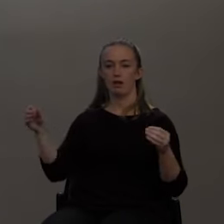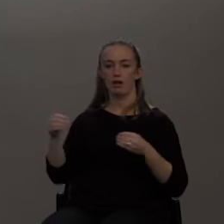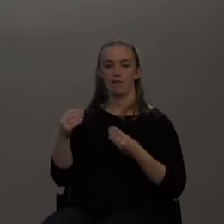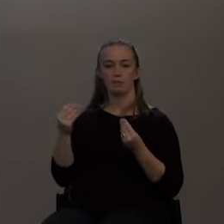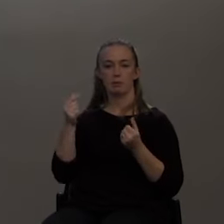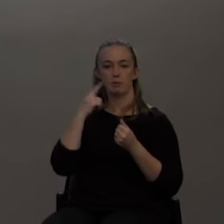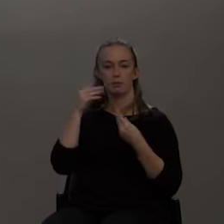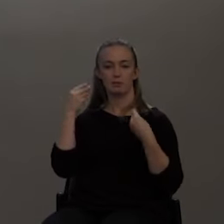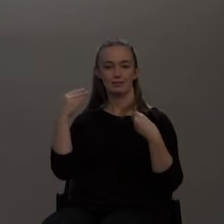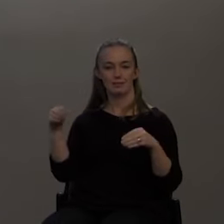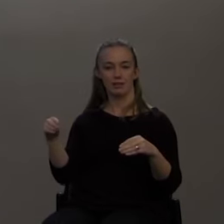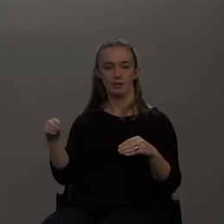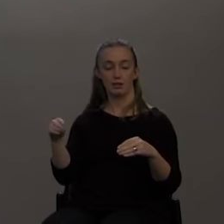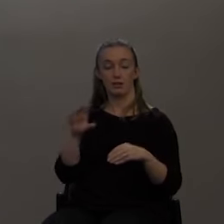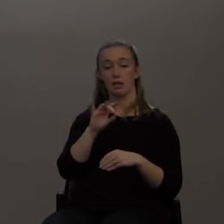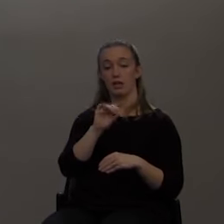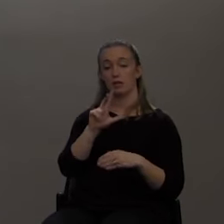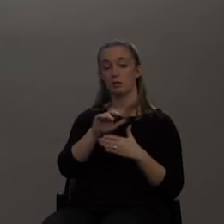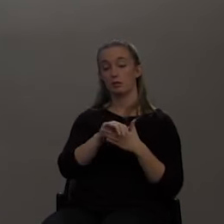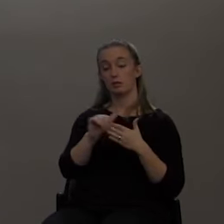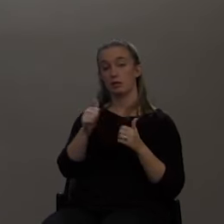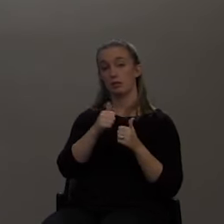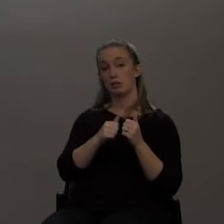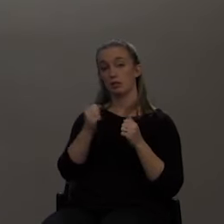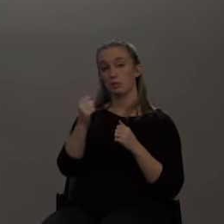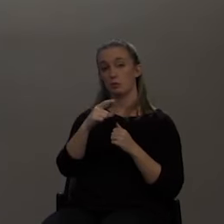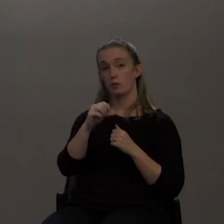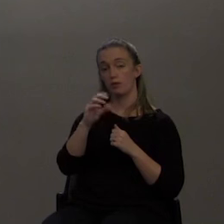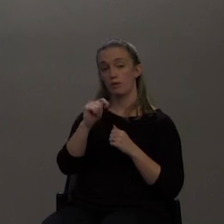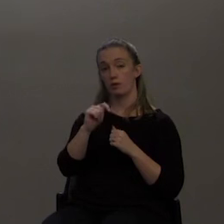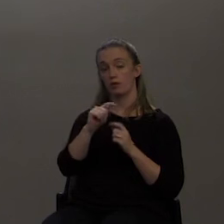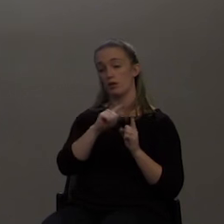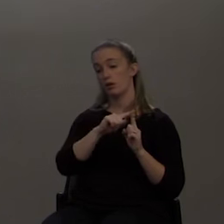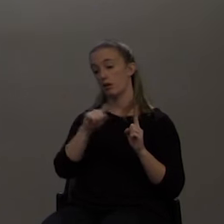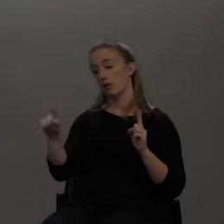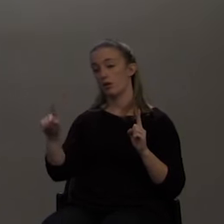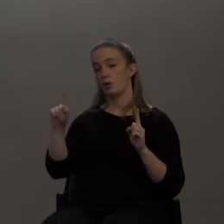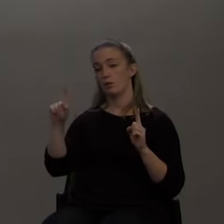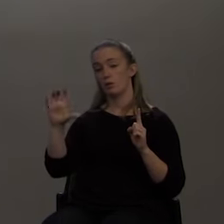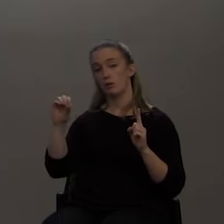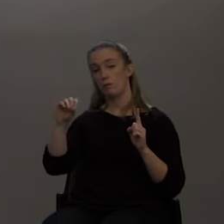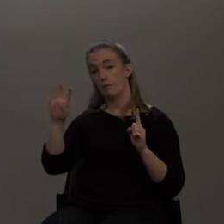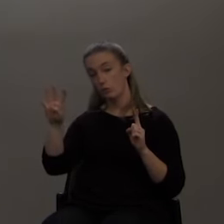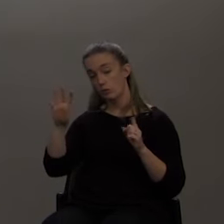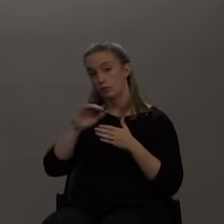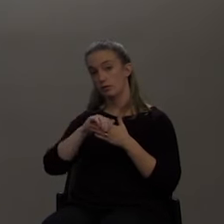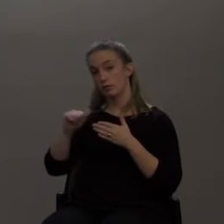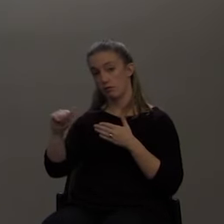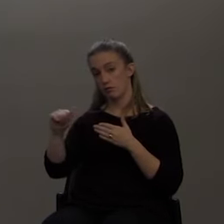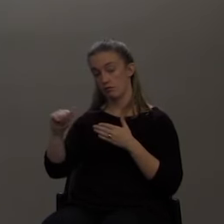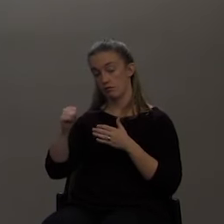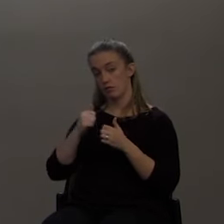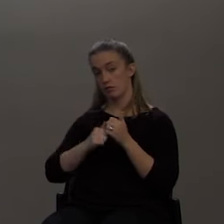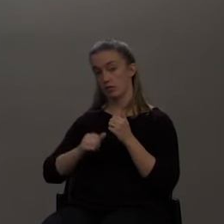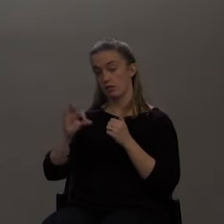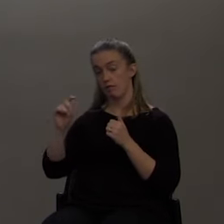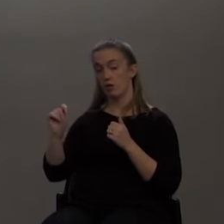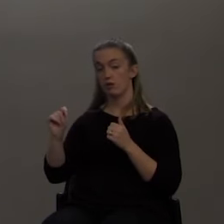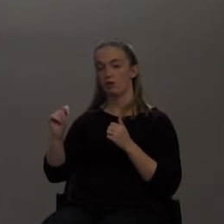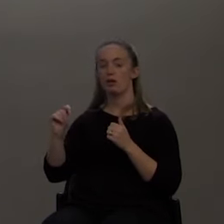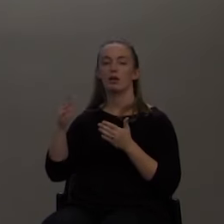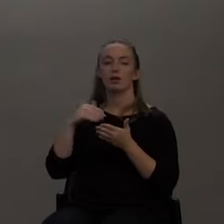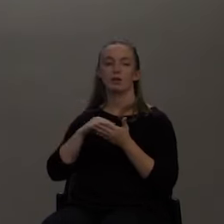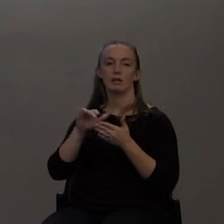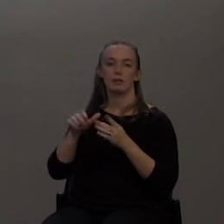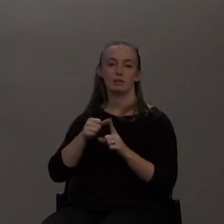sale from $83 a square foot to $104 a square foot. And this again is impacted by the condition